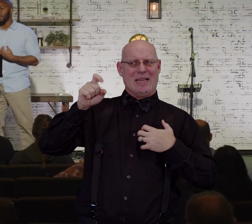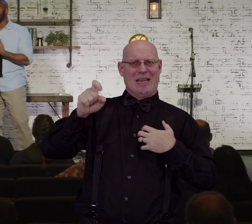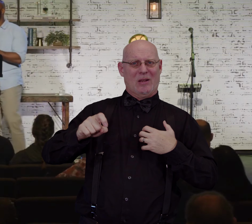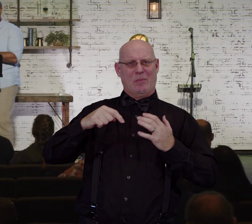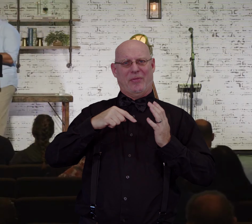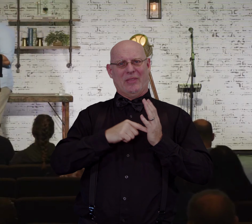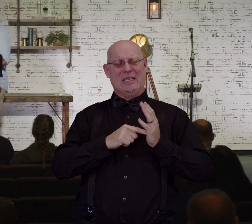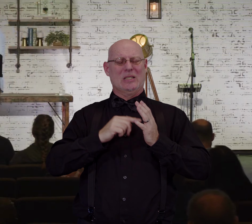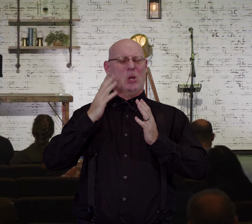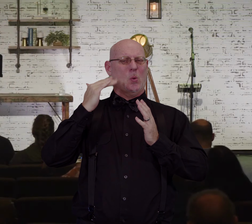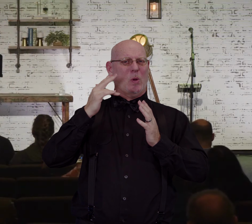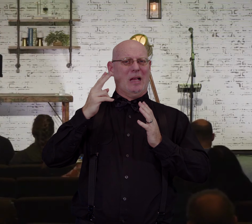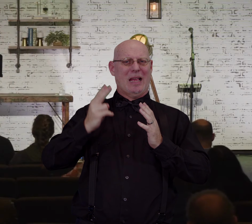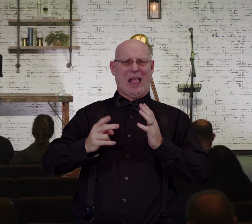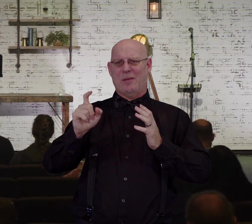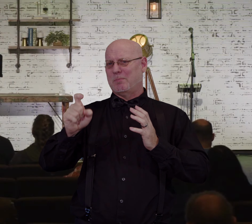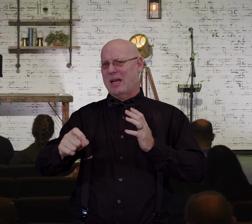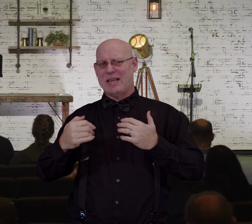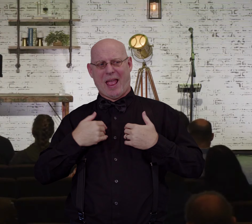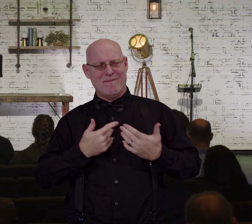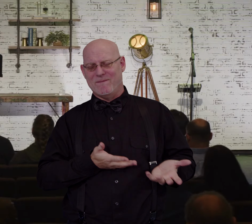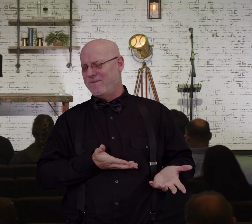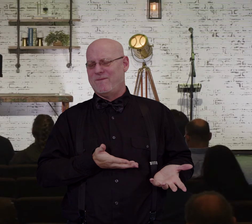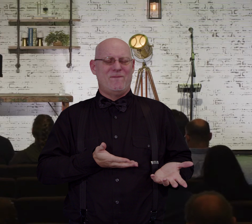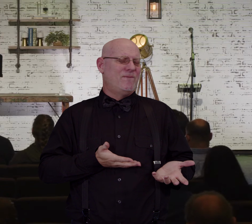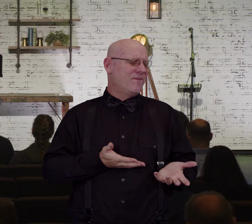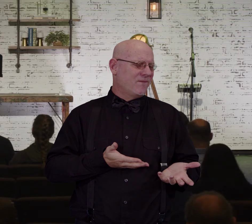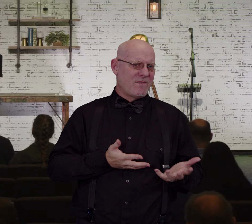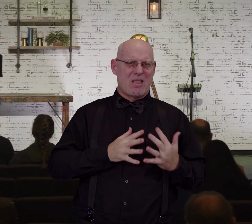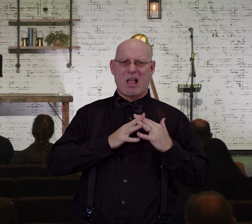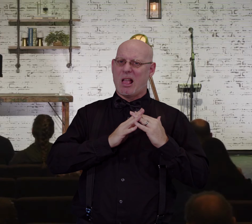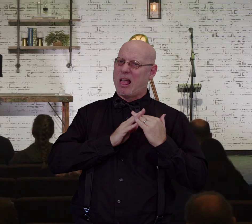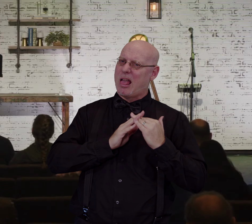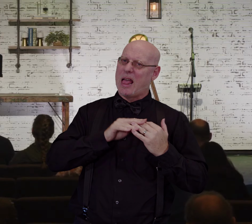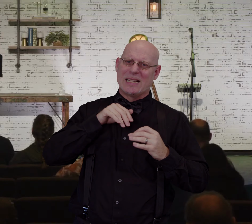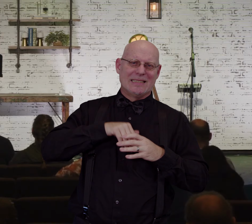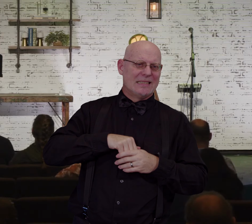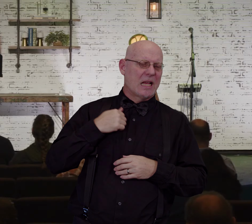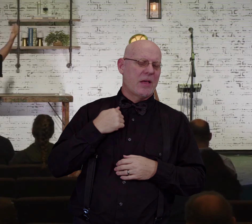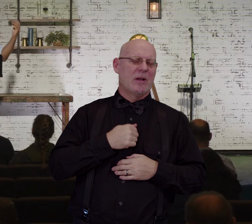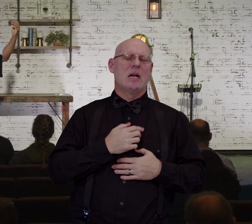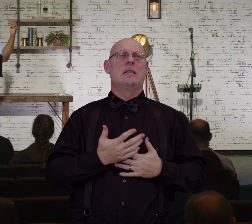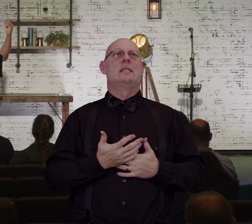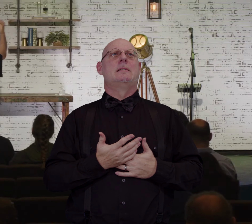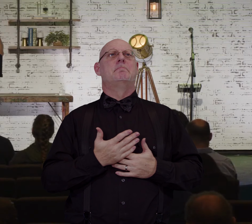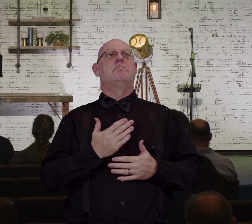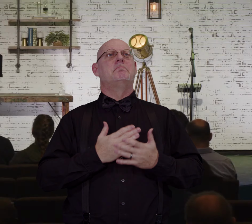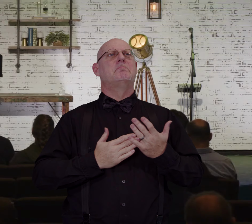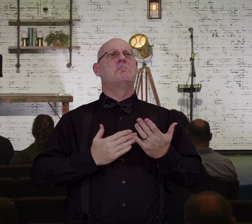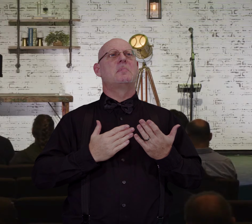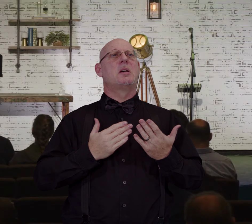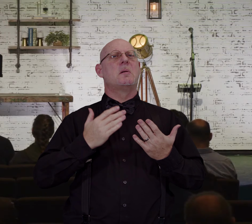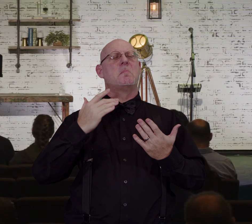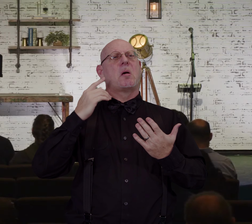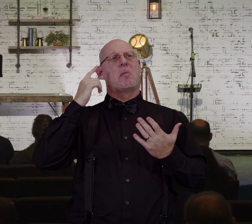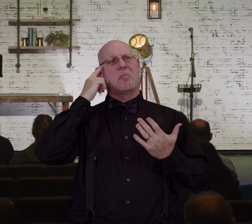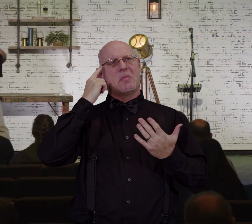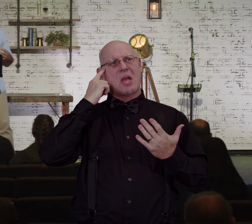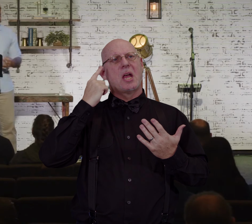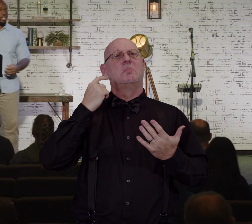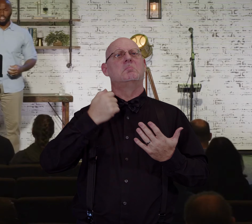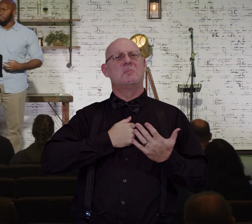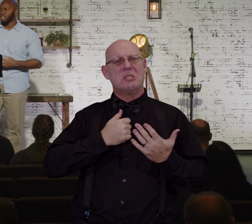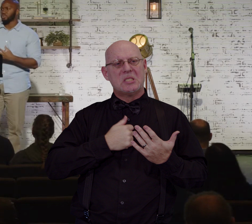be this way? Why does hell even have to exist? There's this wrestling with inside of us. And so some reasons that I think it